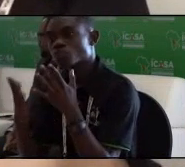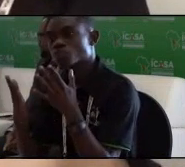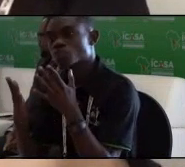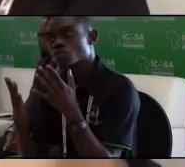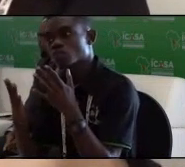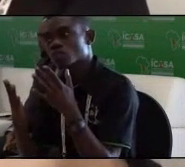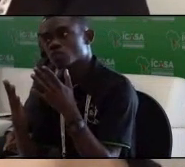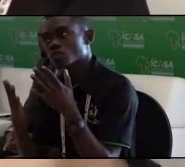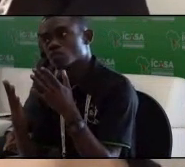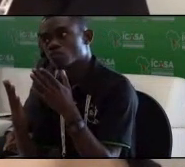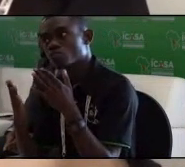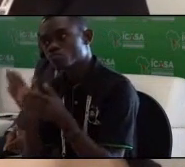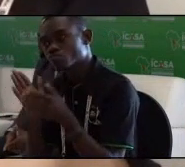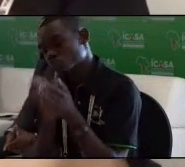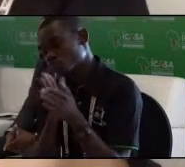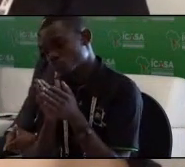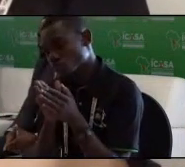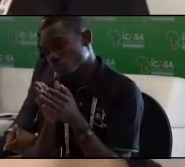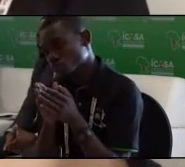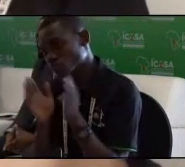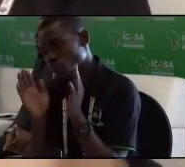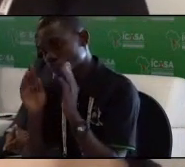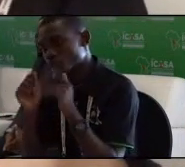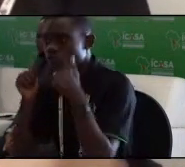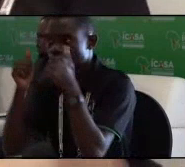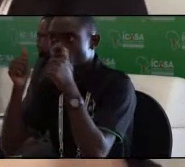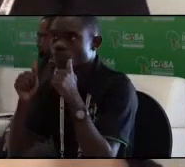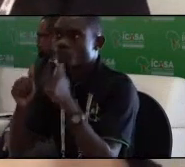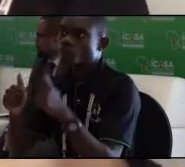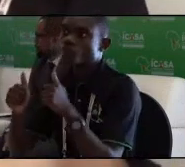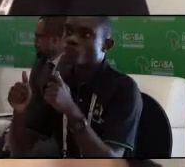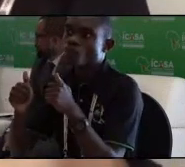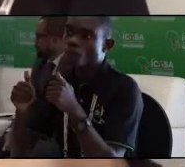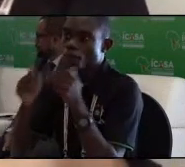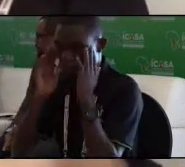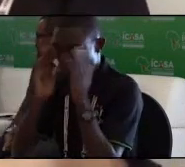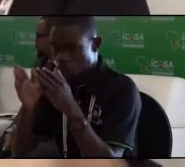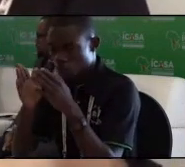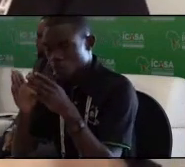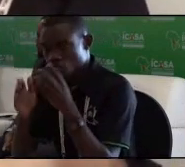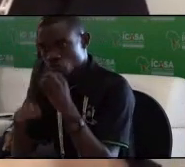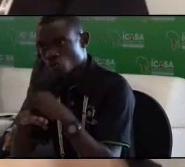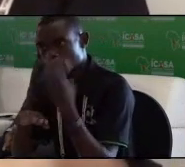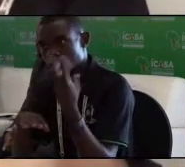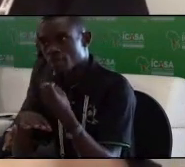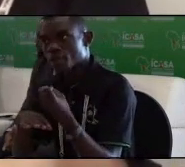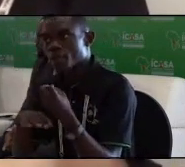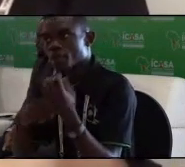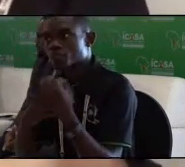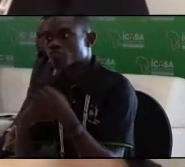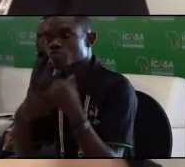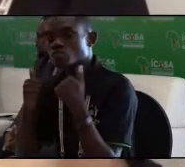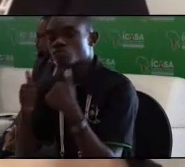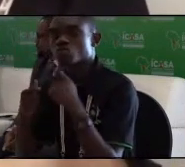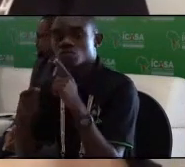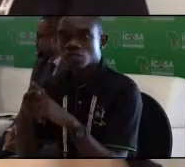was definitely a pickup for both blood-based, because our campaign was agnostic. It was basically focusing on the quality assured kits, and